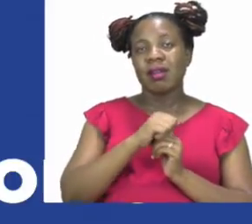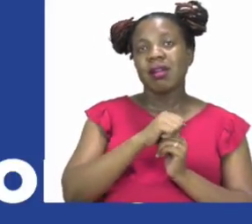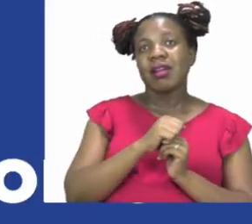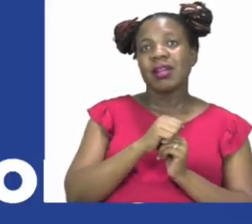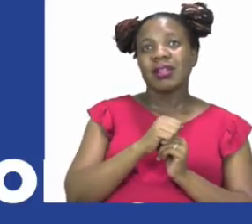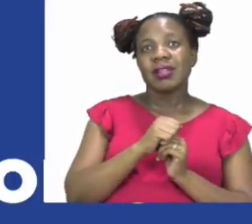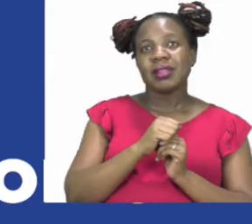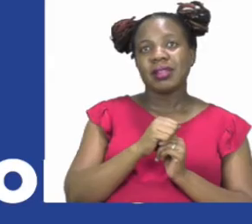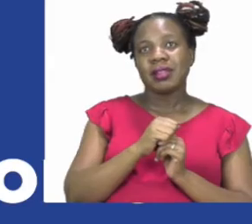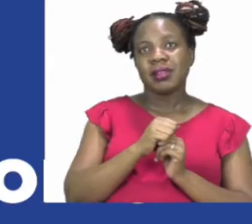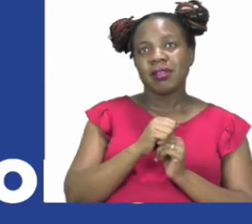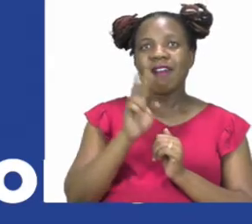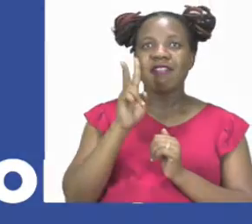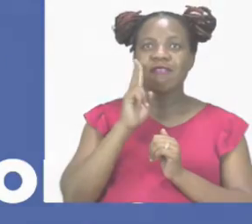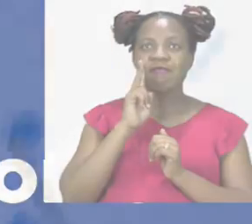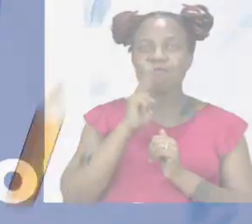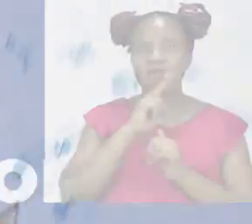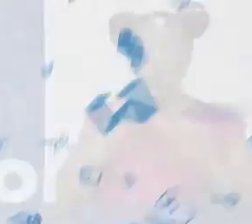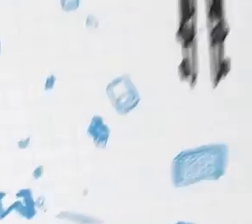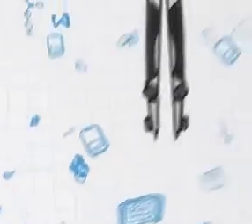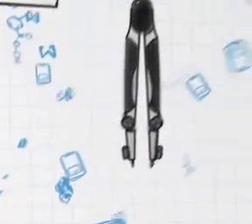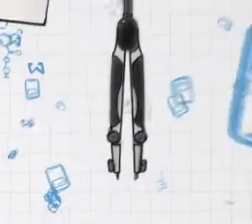and computation.